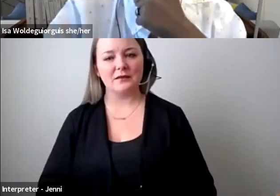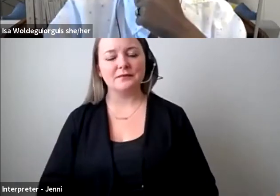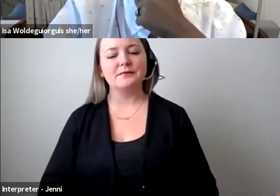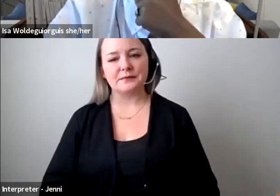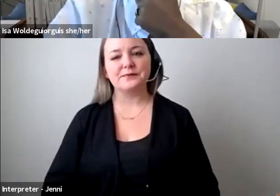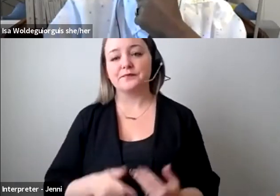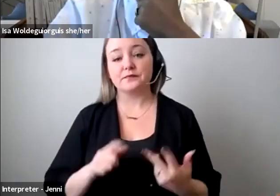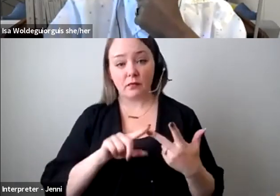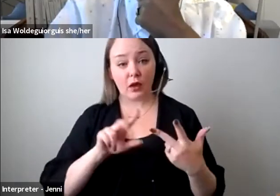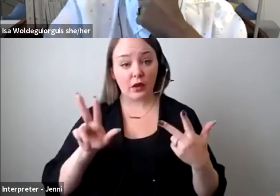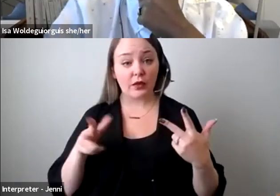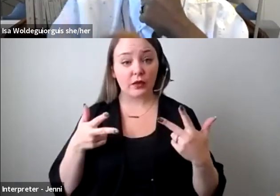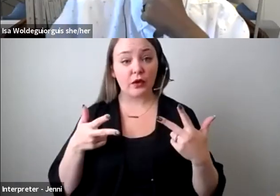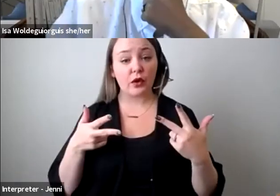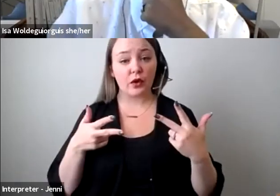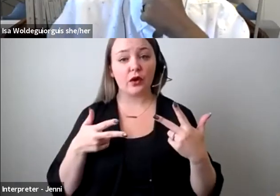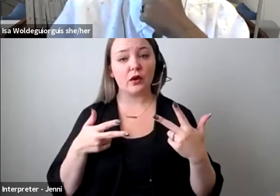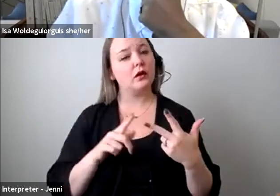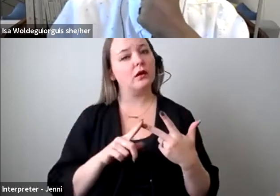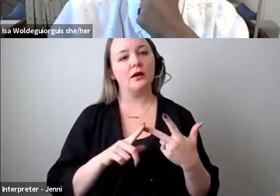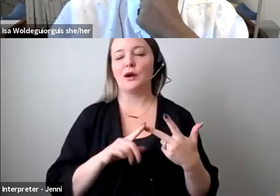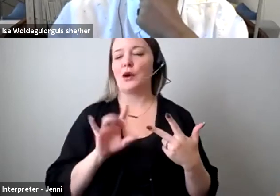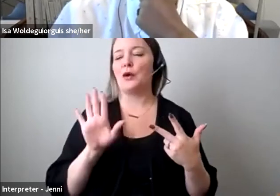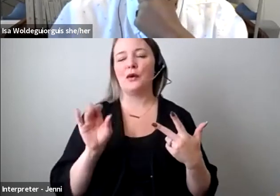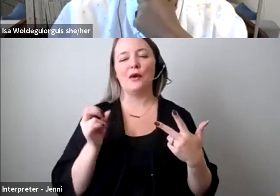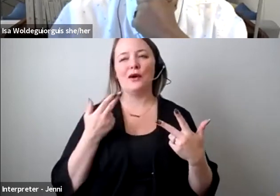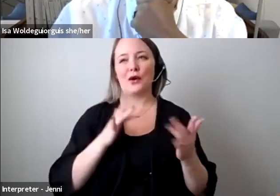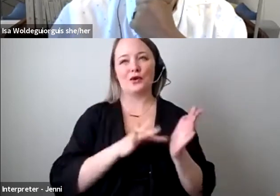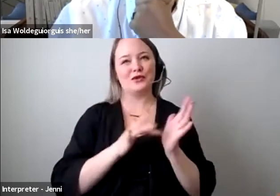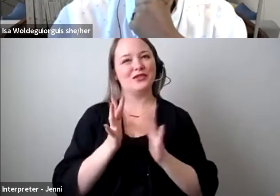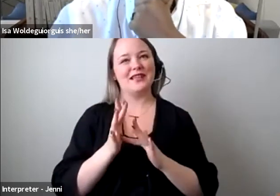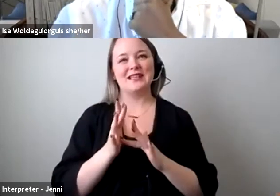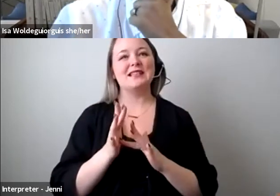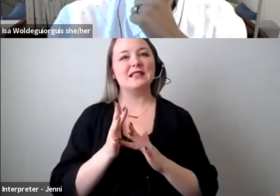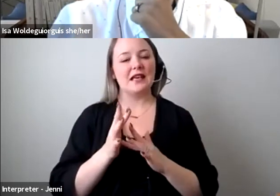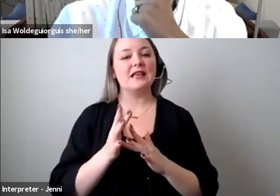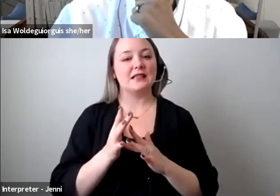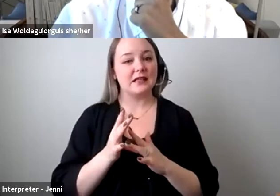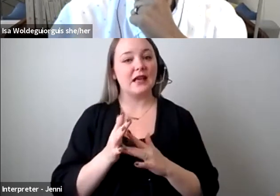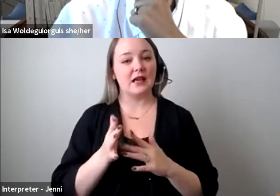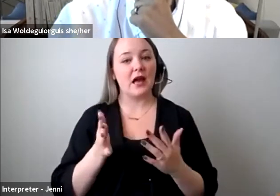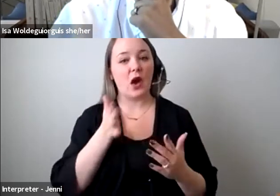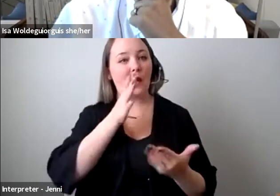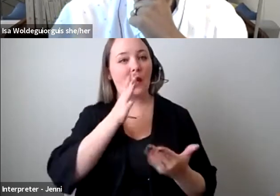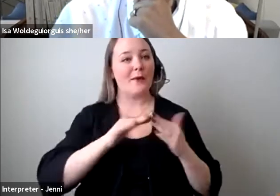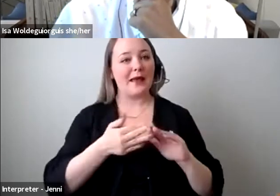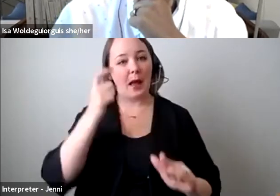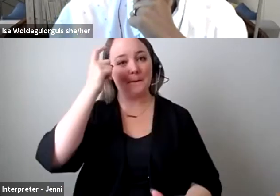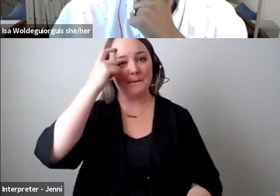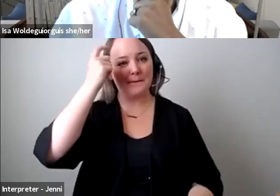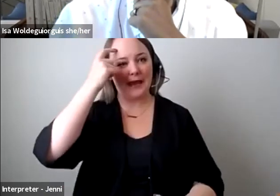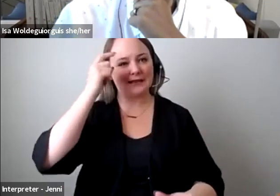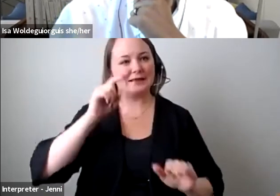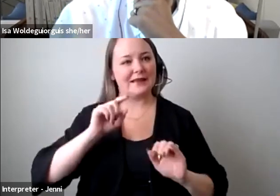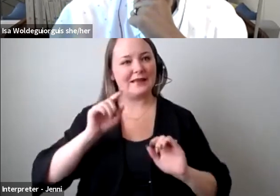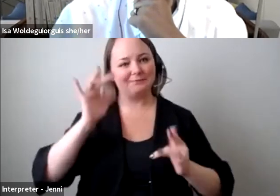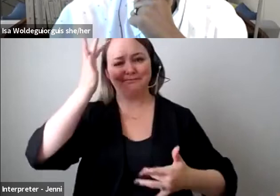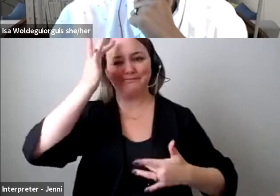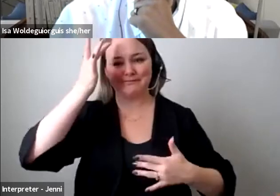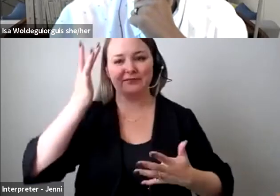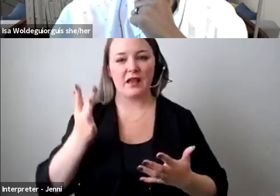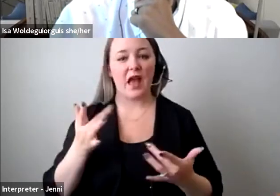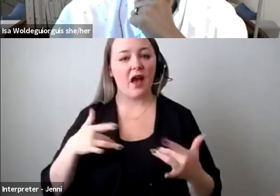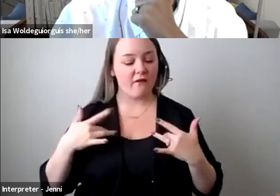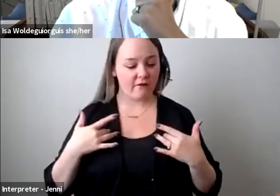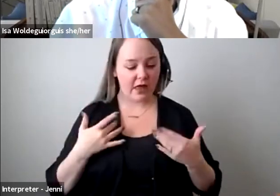The third incident of them coming, oh Jesus Lord, I was about to be mentally ill. I felt as if helpless.